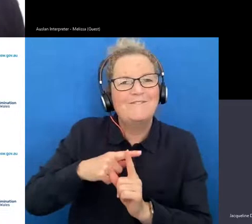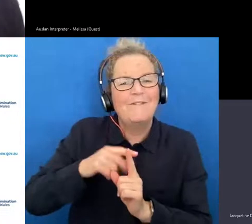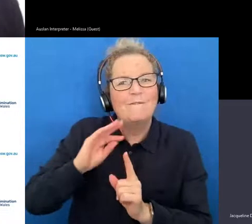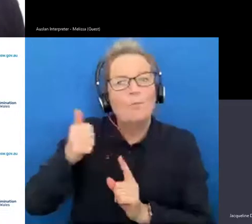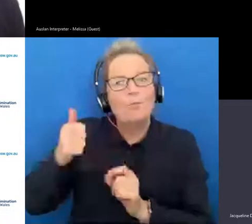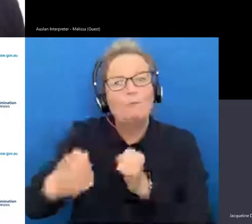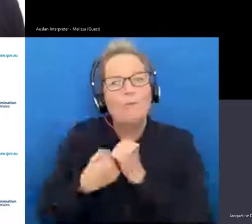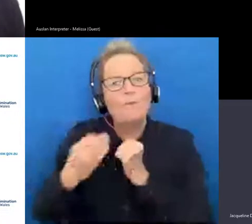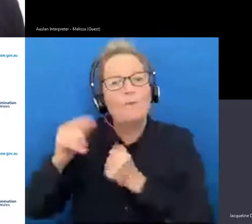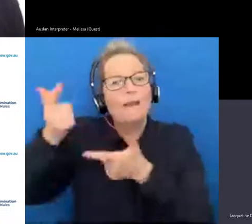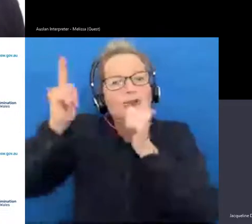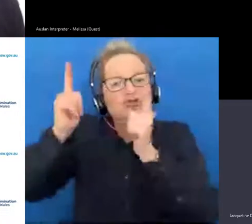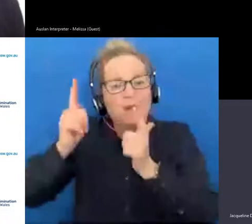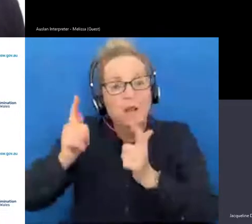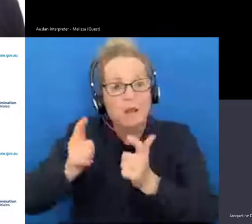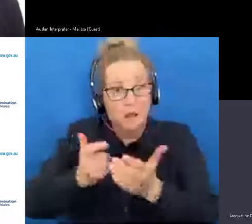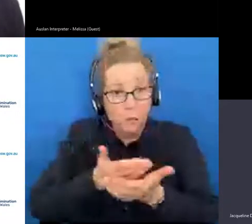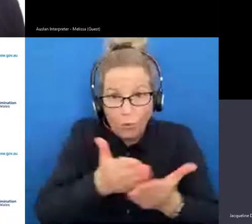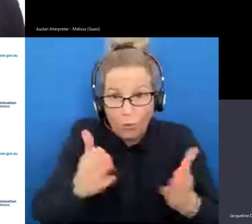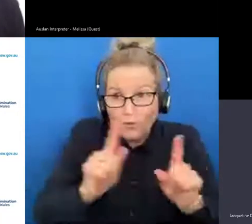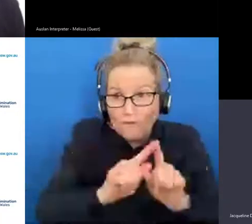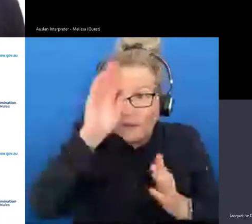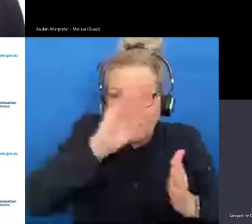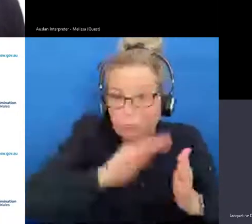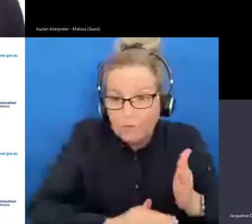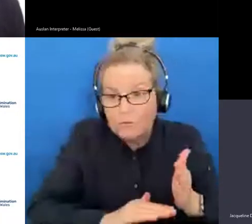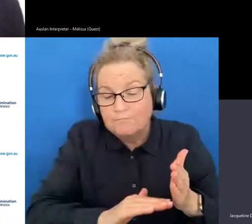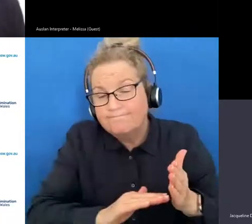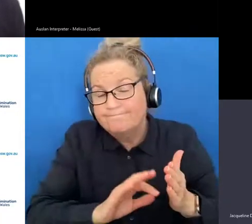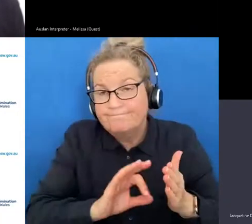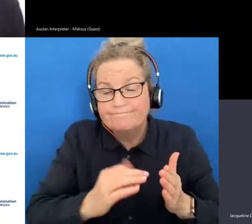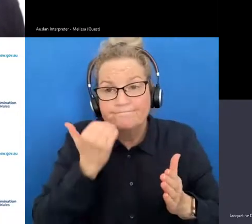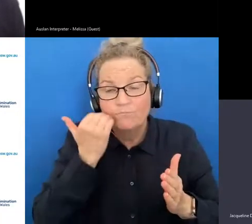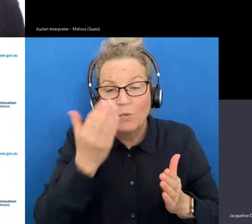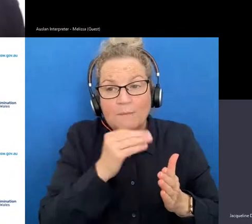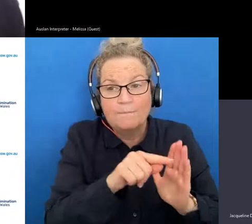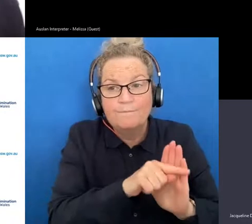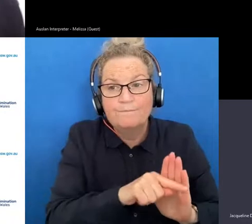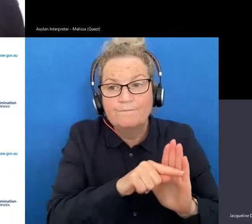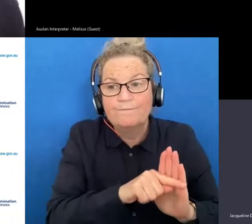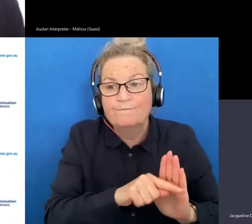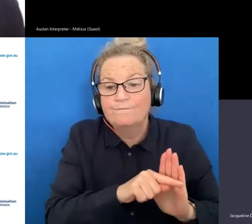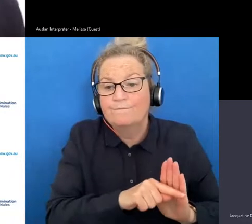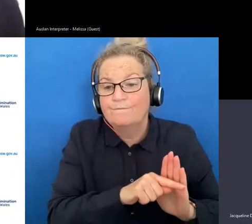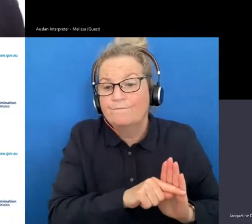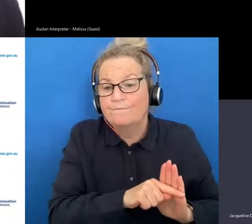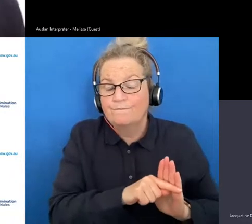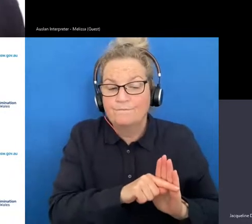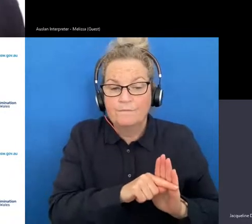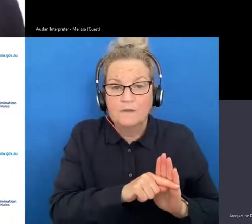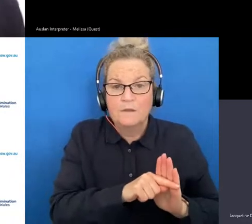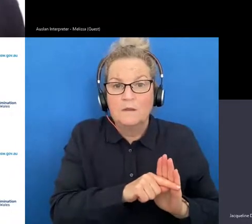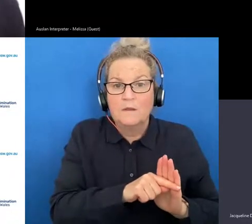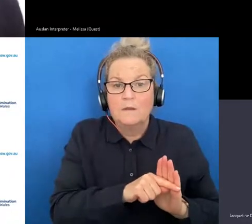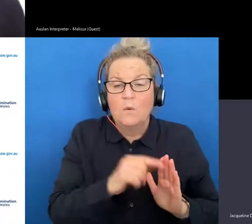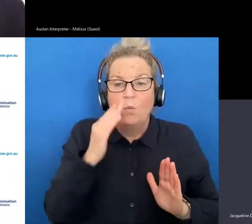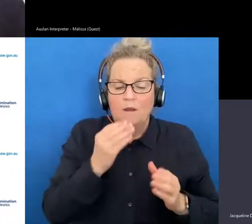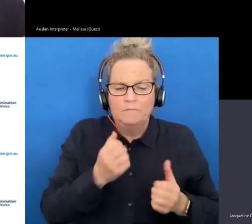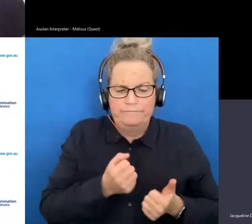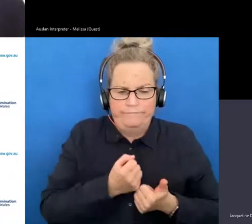not everyone gets to have that positive experience, particularly around disability, disclosure of disability